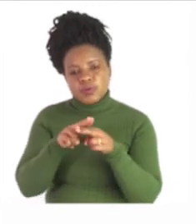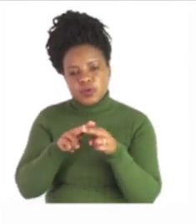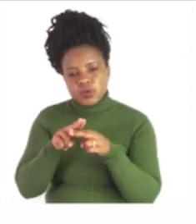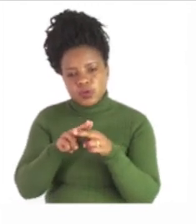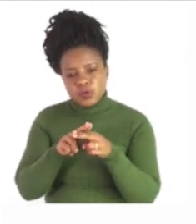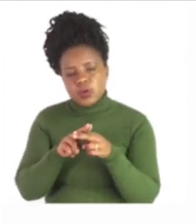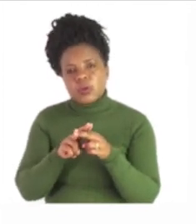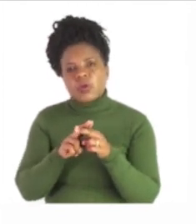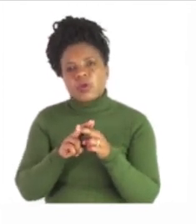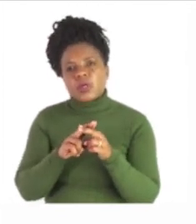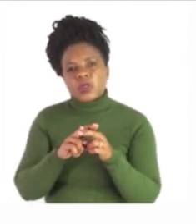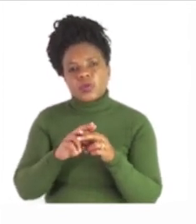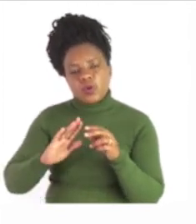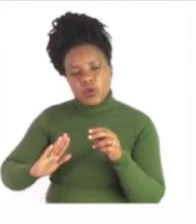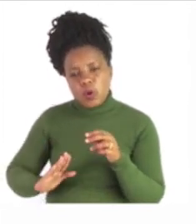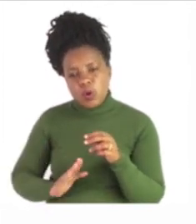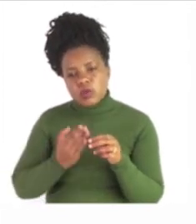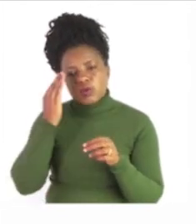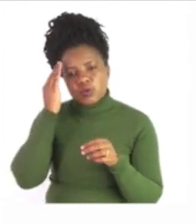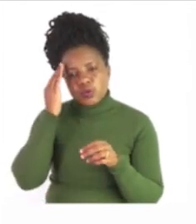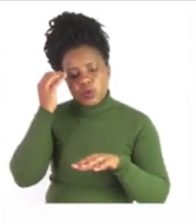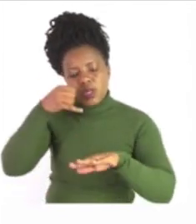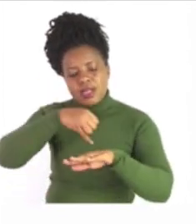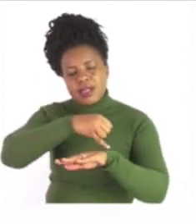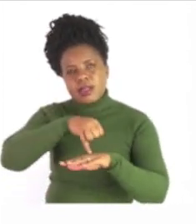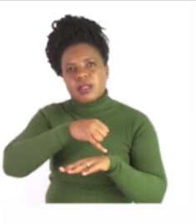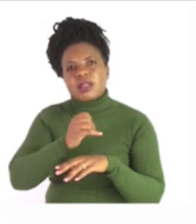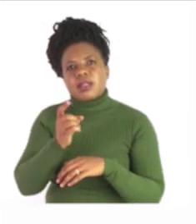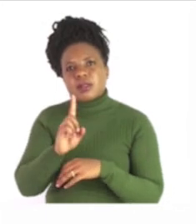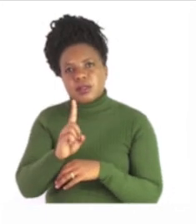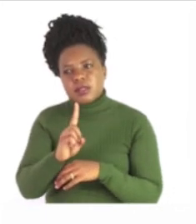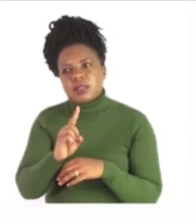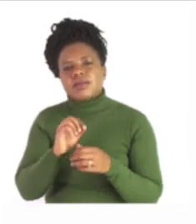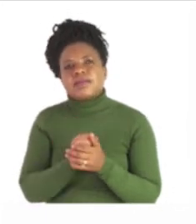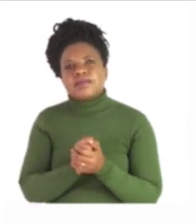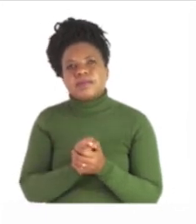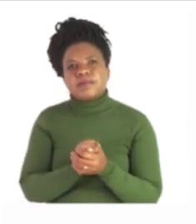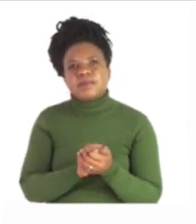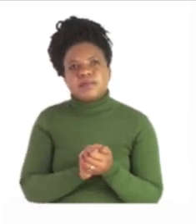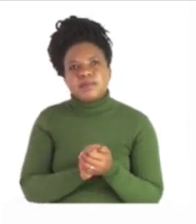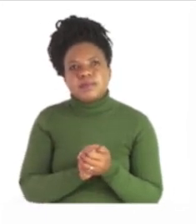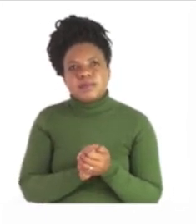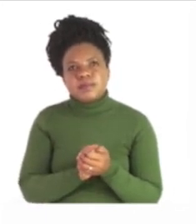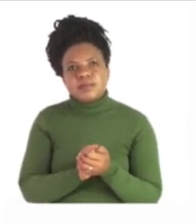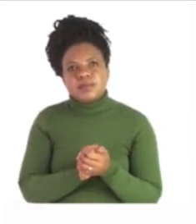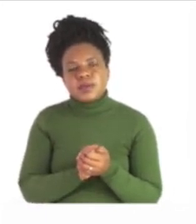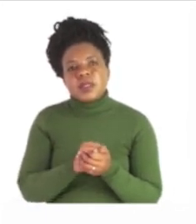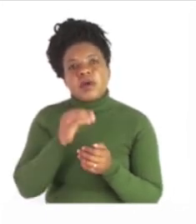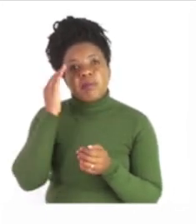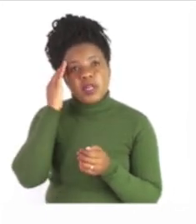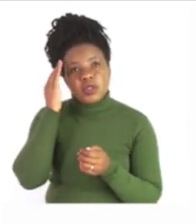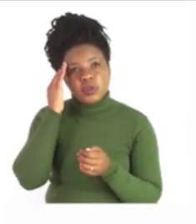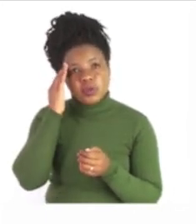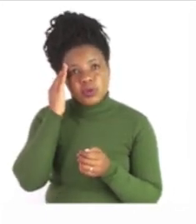covered later in the year, so it's another topic to do. Take note of the way